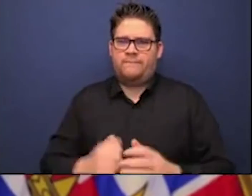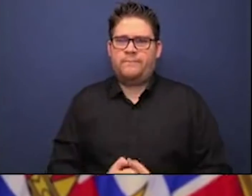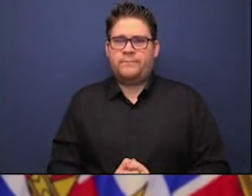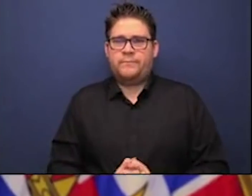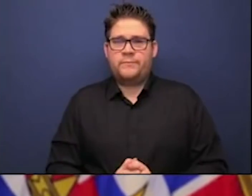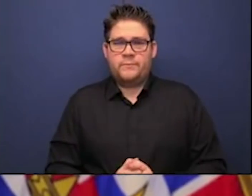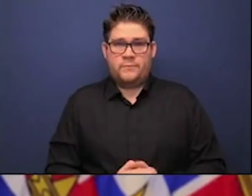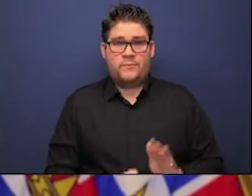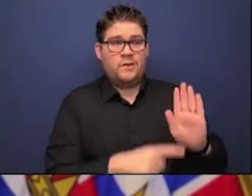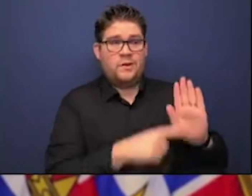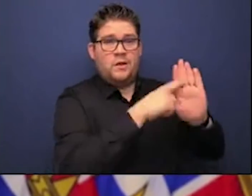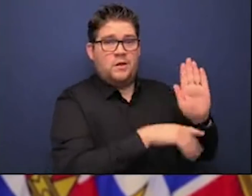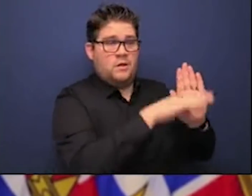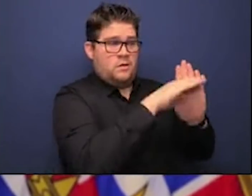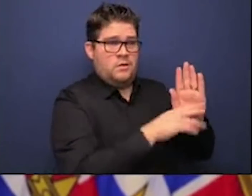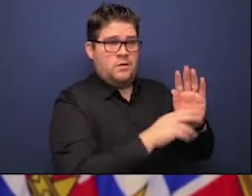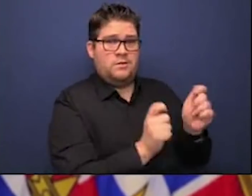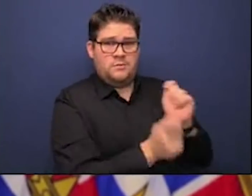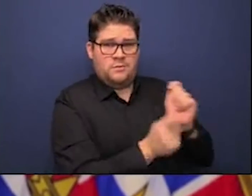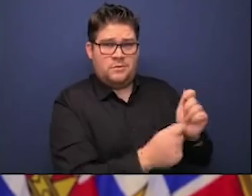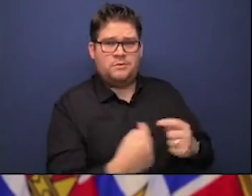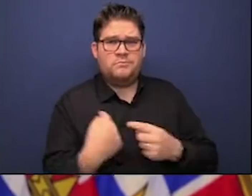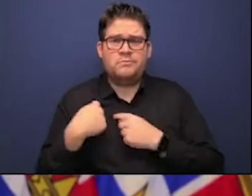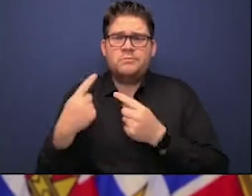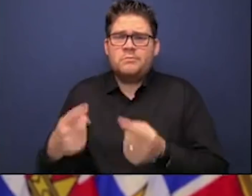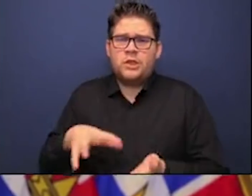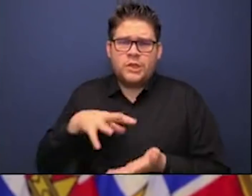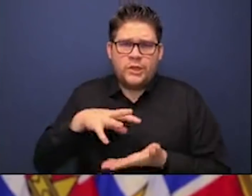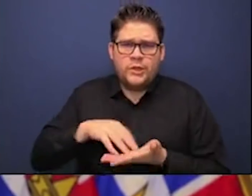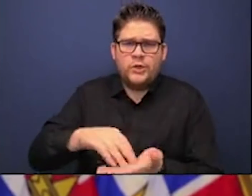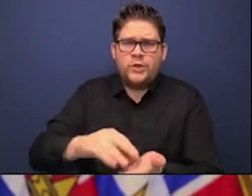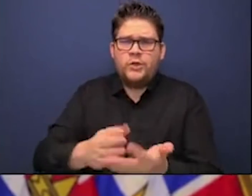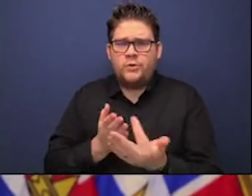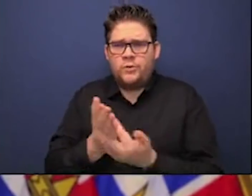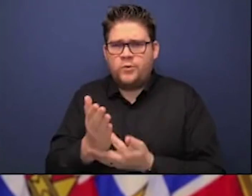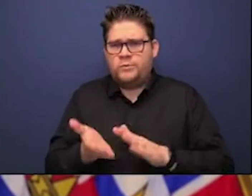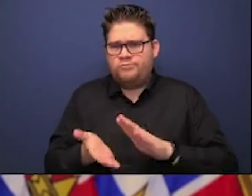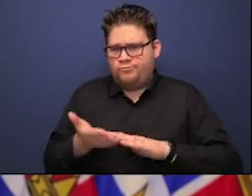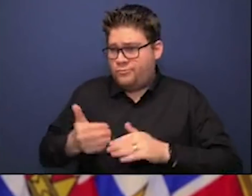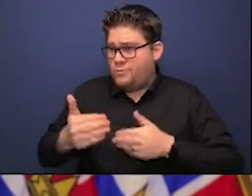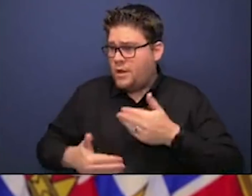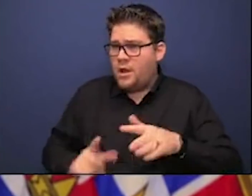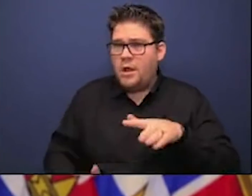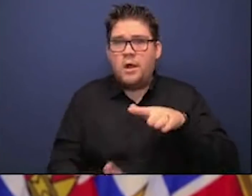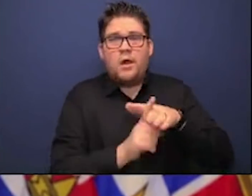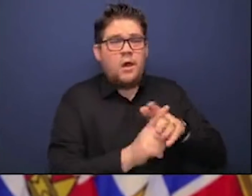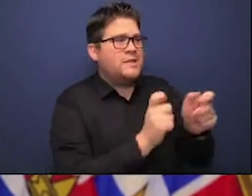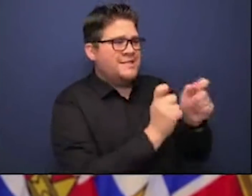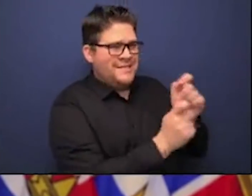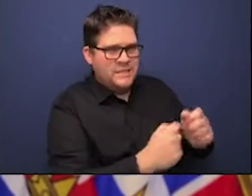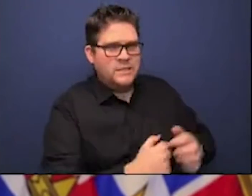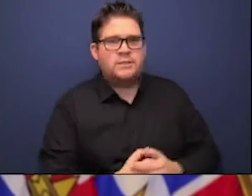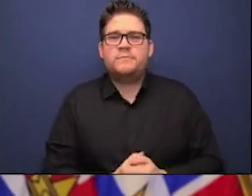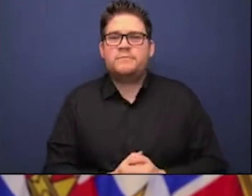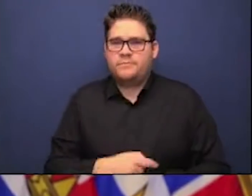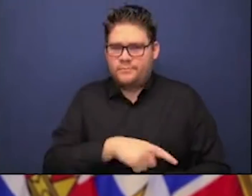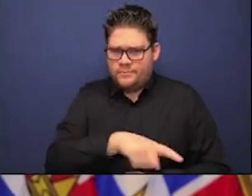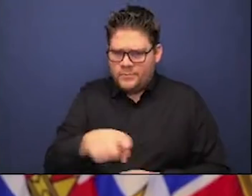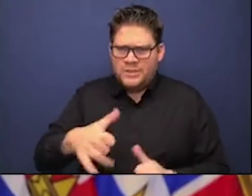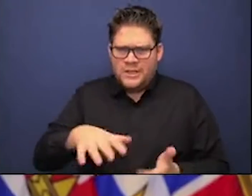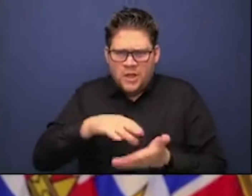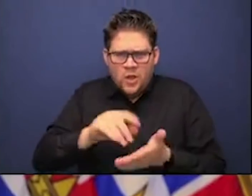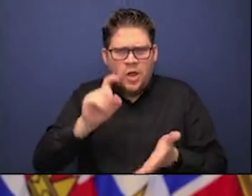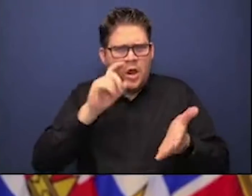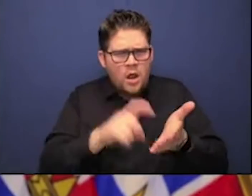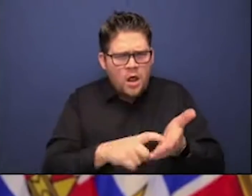learned about operating schools during this pandemic, as well as what we continue to learn about this virus. They are based on